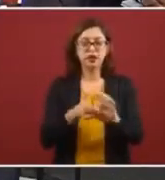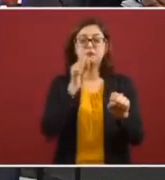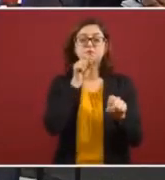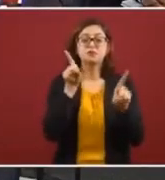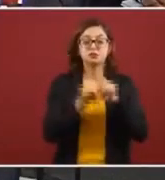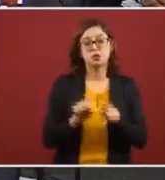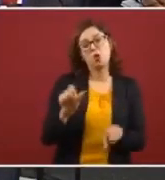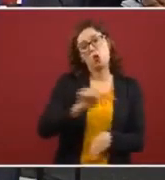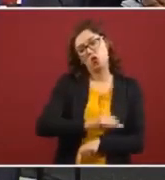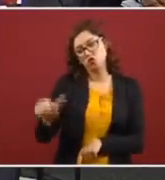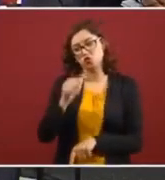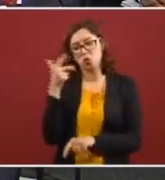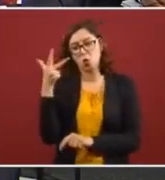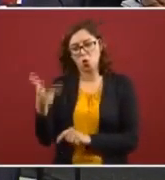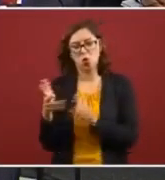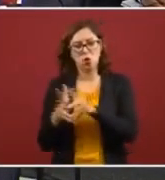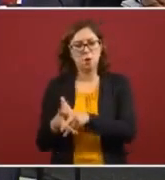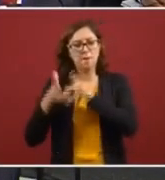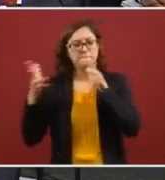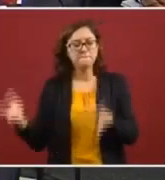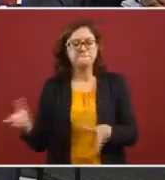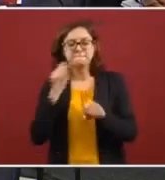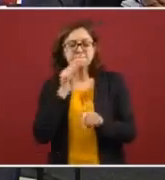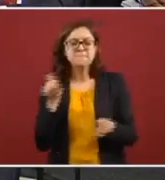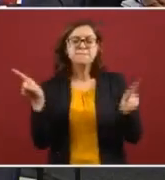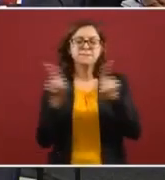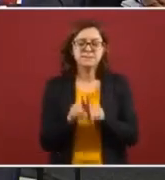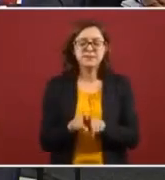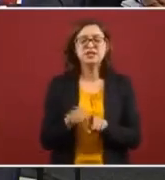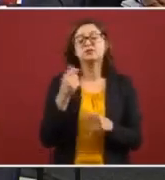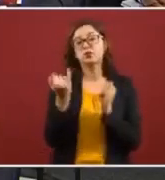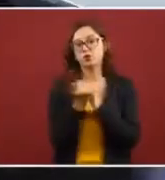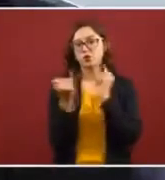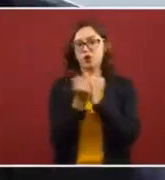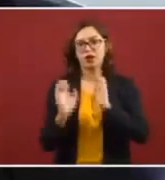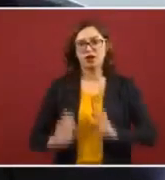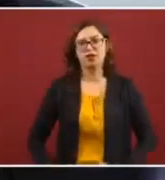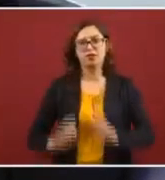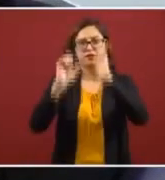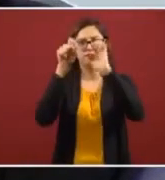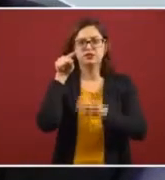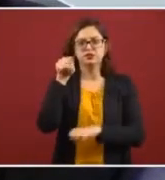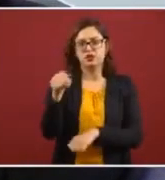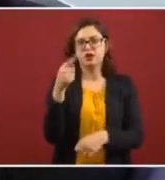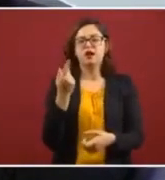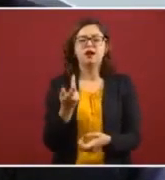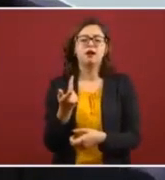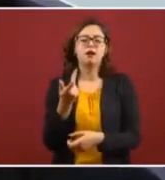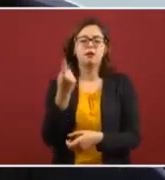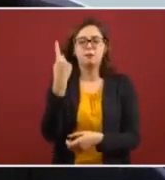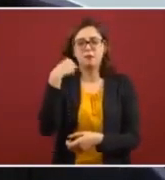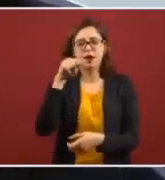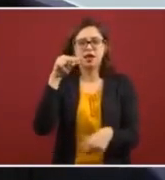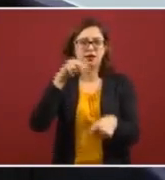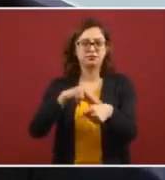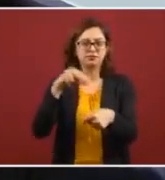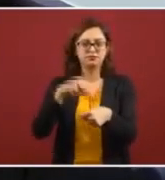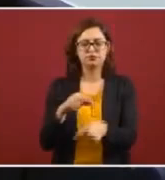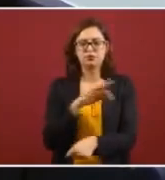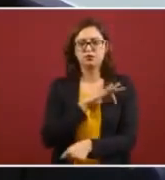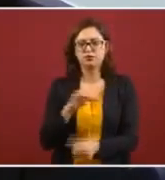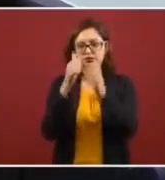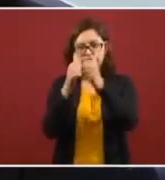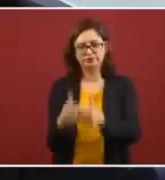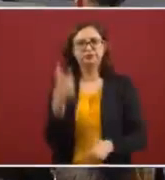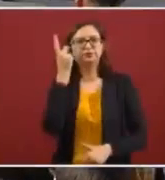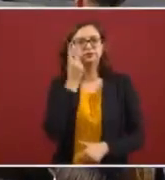They will amplify 8 of them. And they will have, so they're going to have 61 residences for doctors